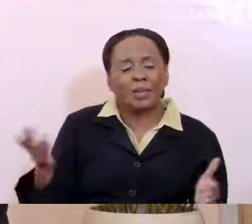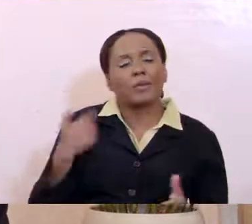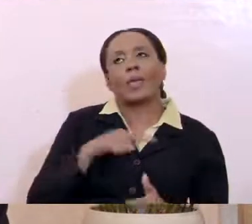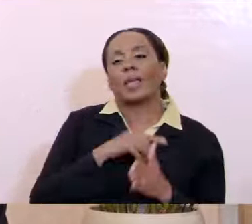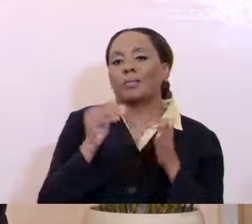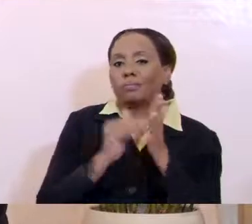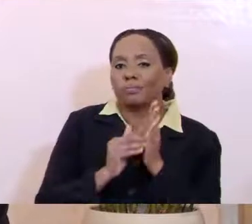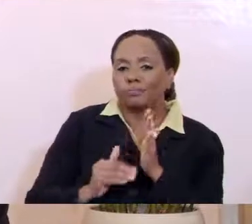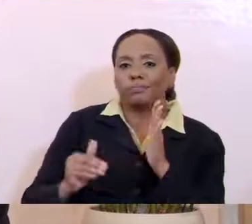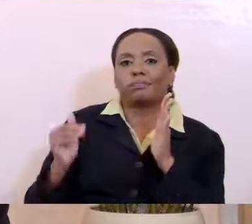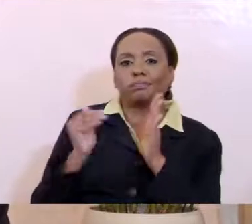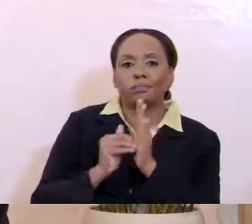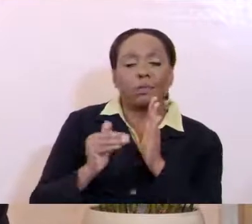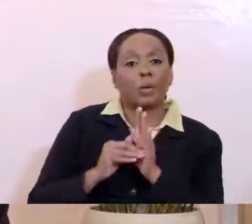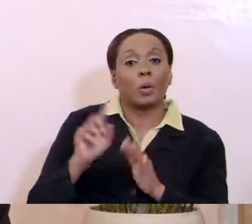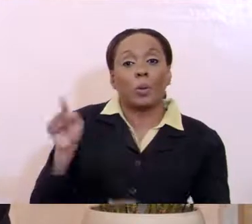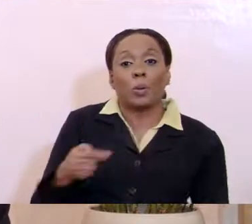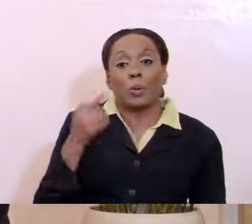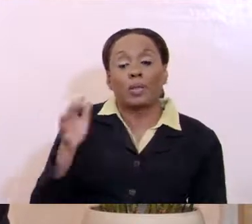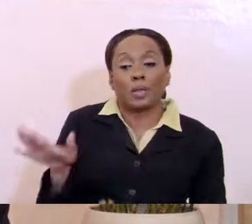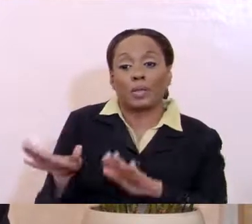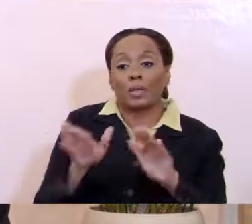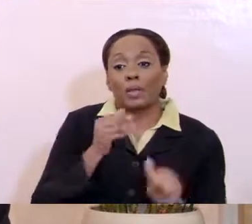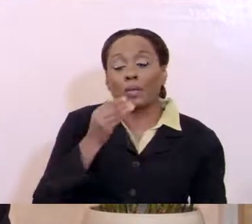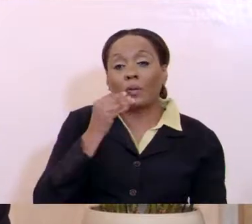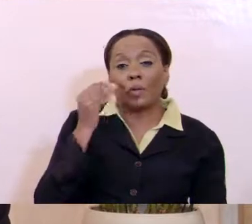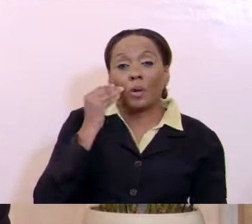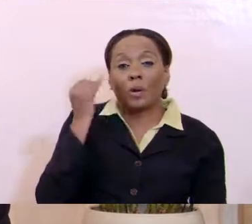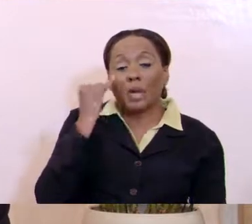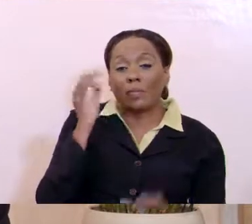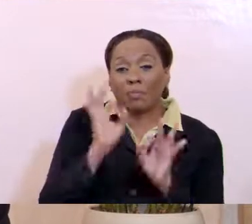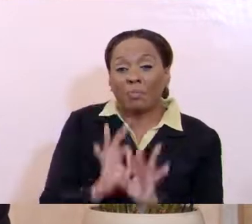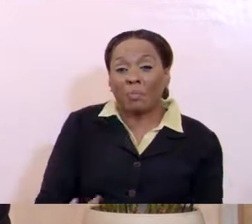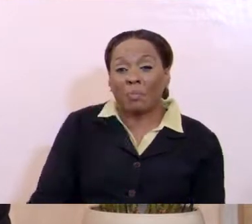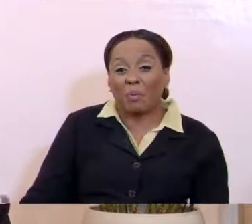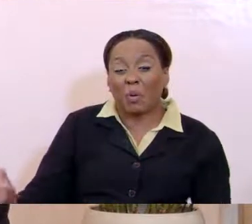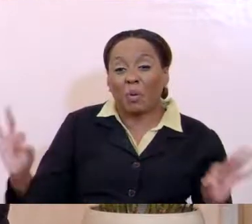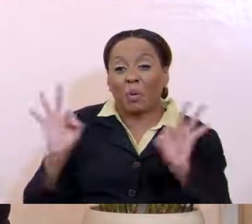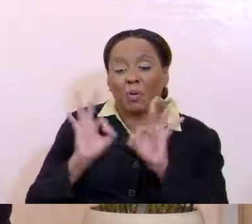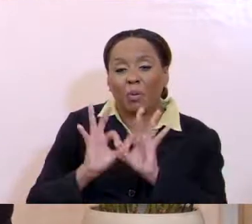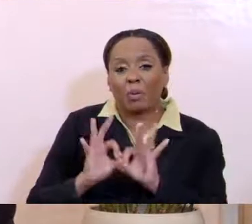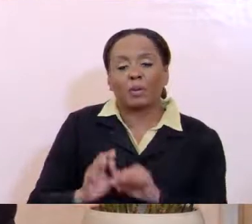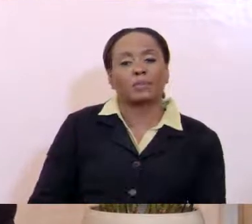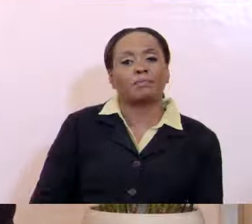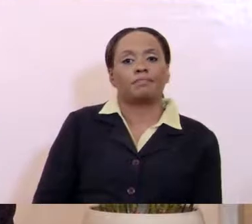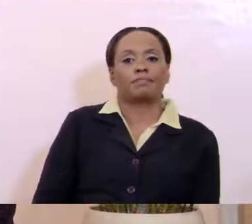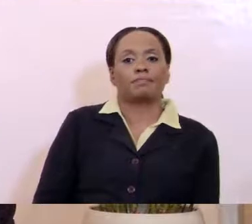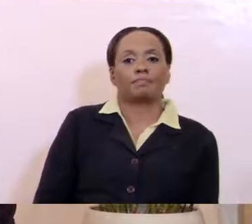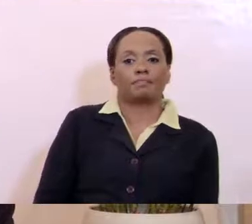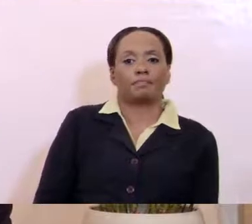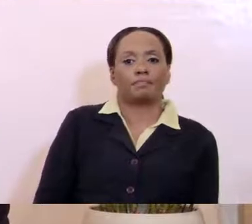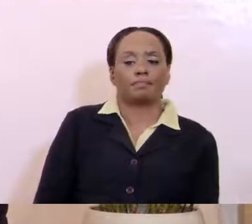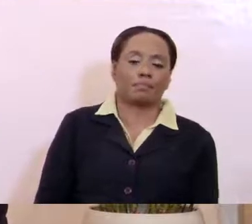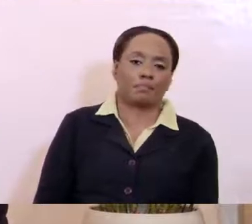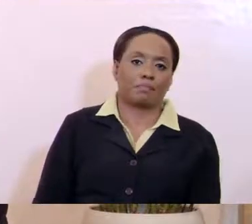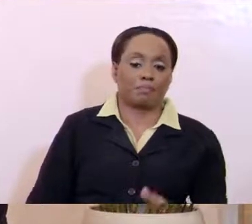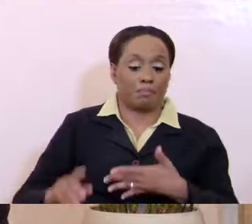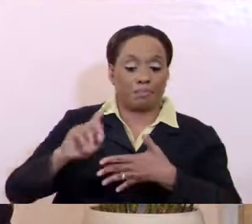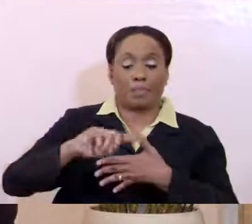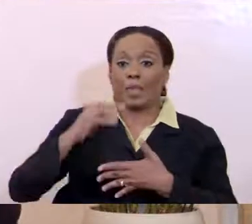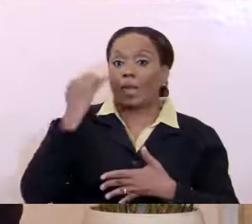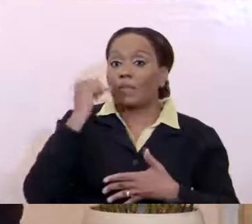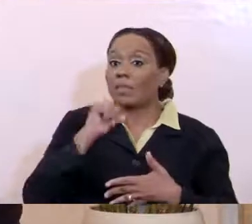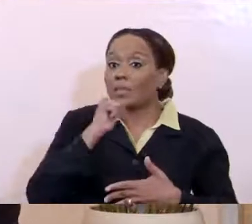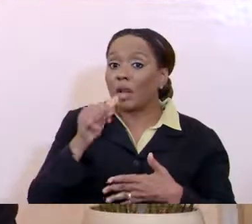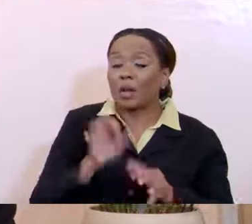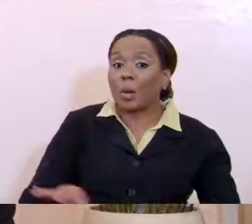nauseum, you are required to stay at home. So if you're not an essential service worker, if you are